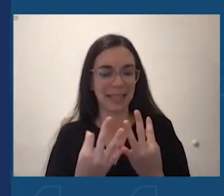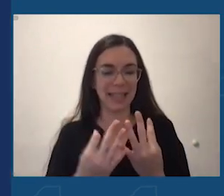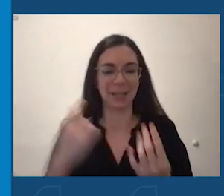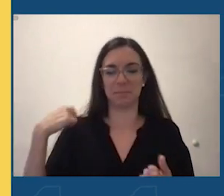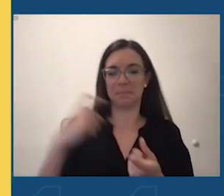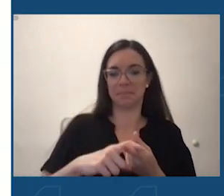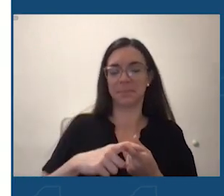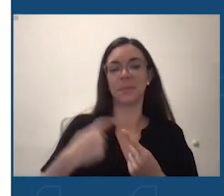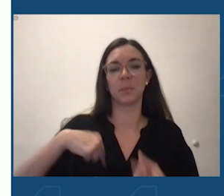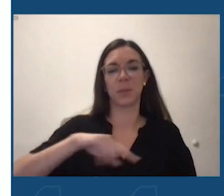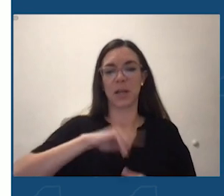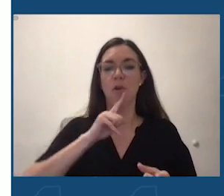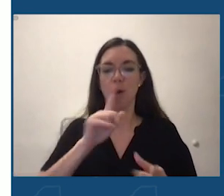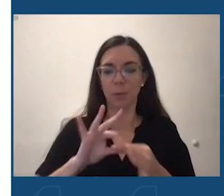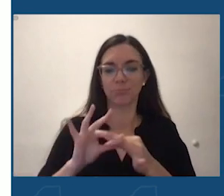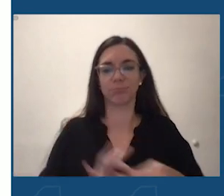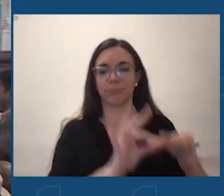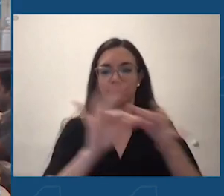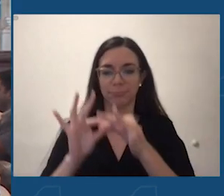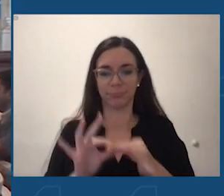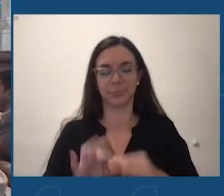uno.